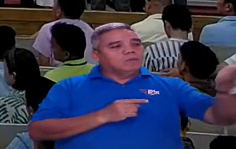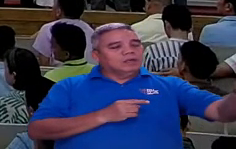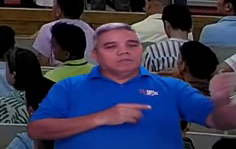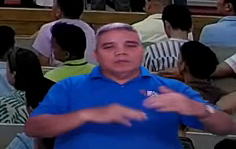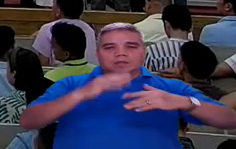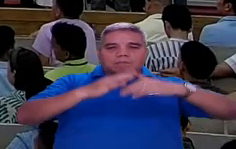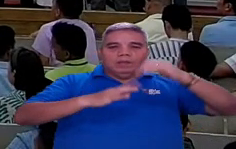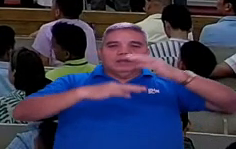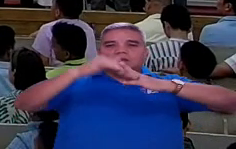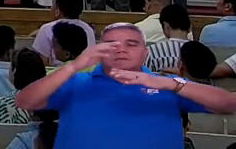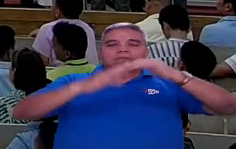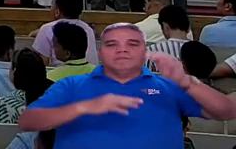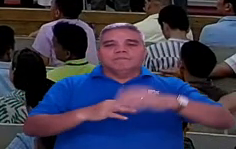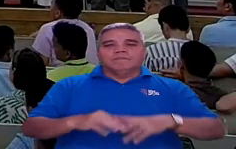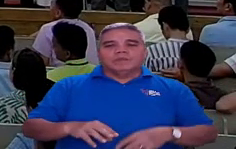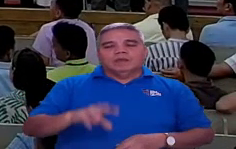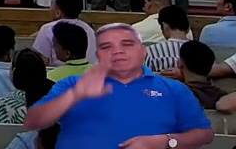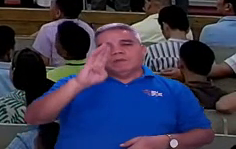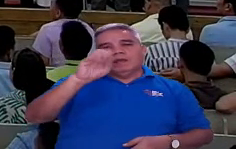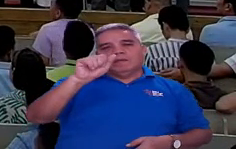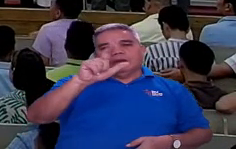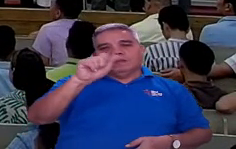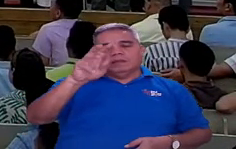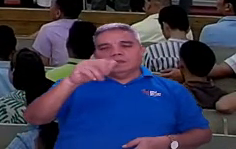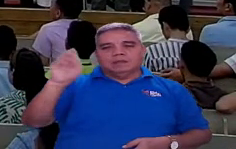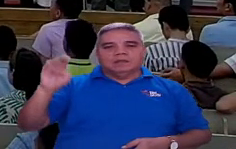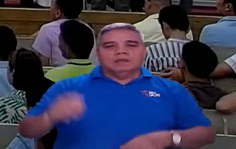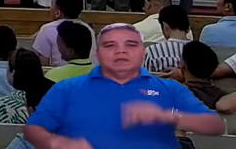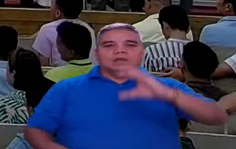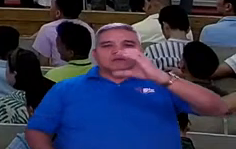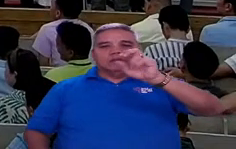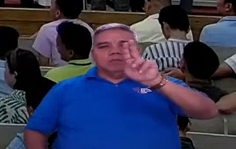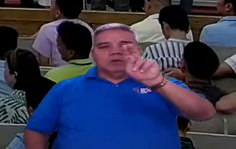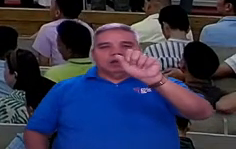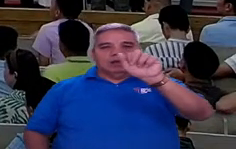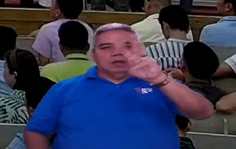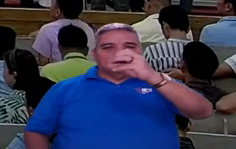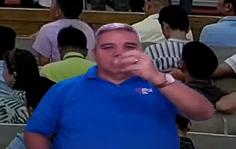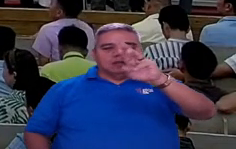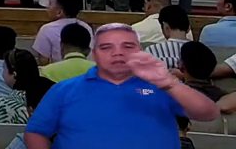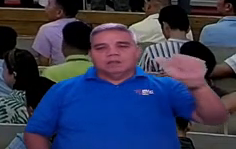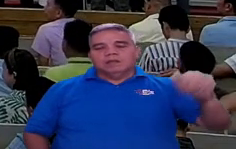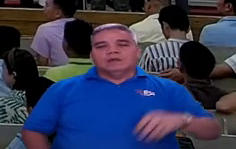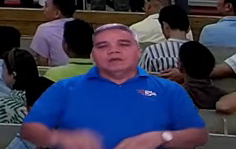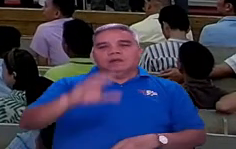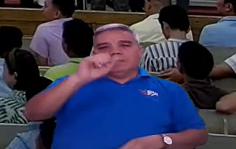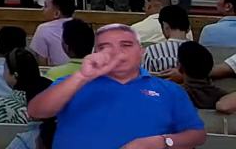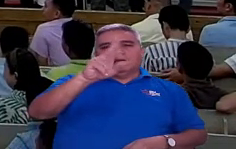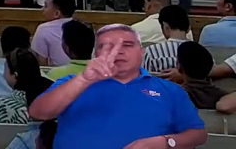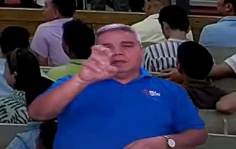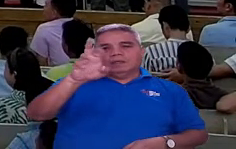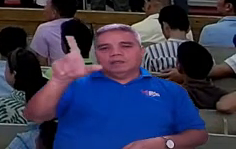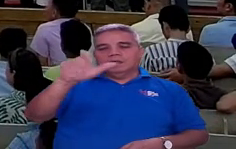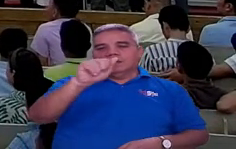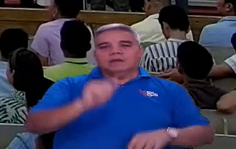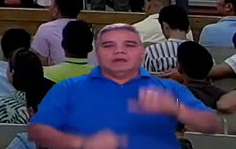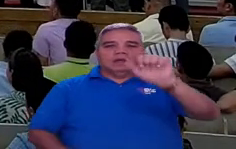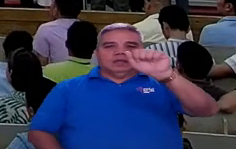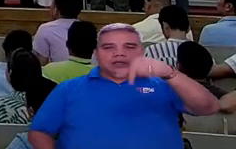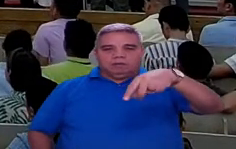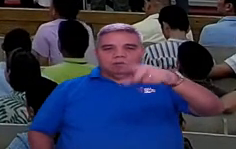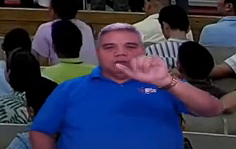Function Room, Missionary Balabag, Missionary Cotamora, Missionary Abaliera, Missionary